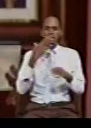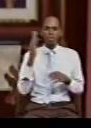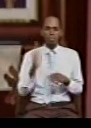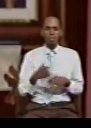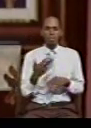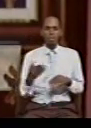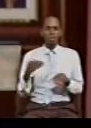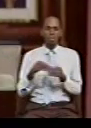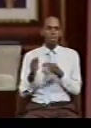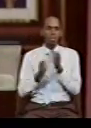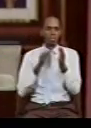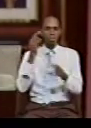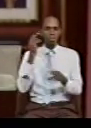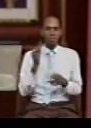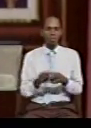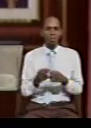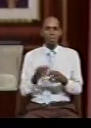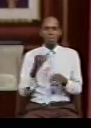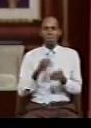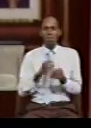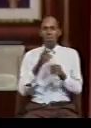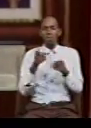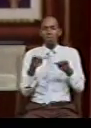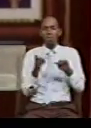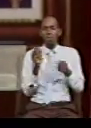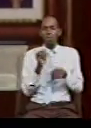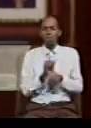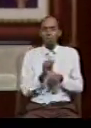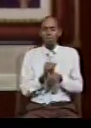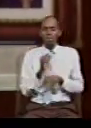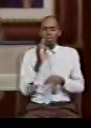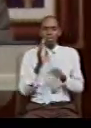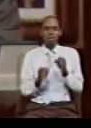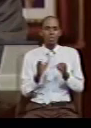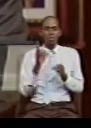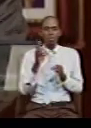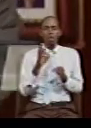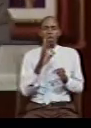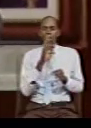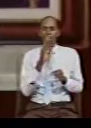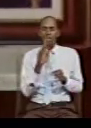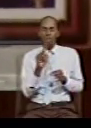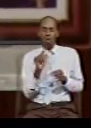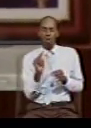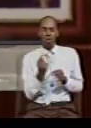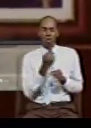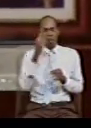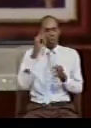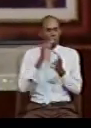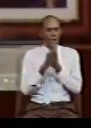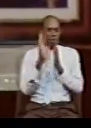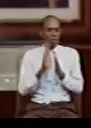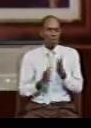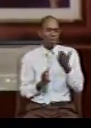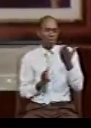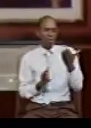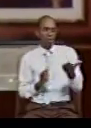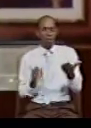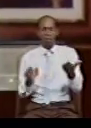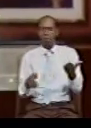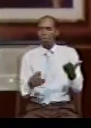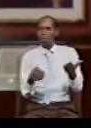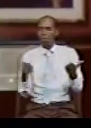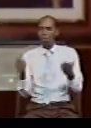name. In the office where you are working, if you are the only believer there, and all the others are